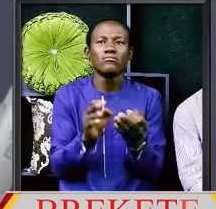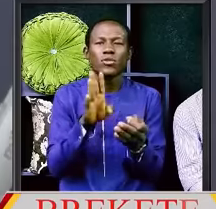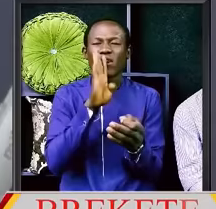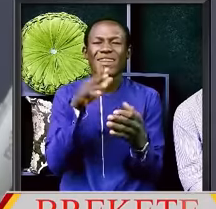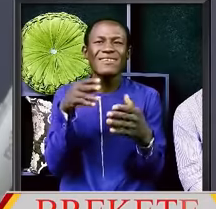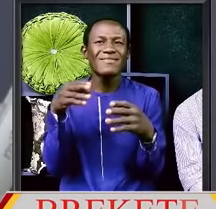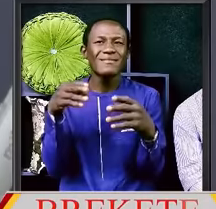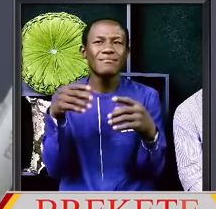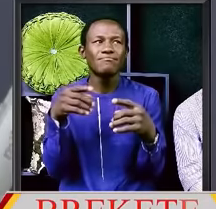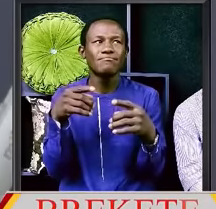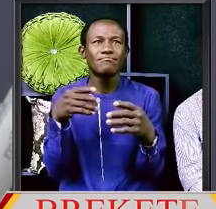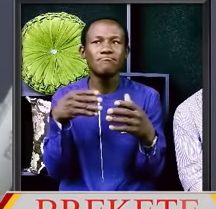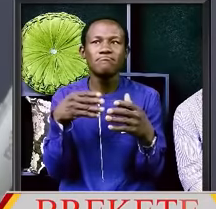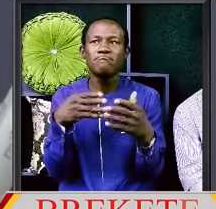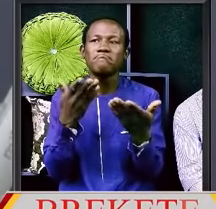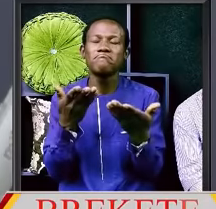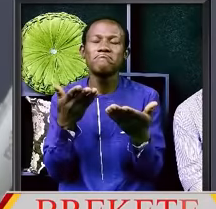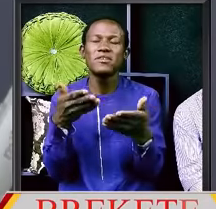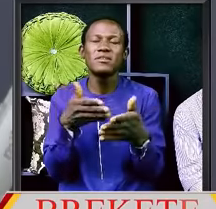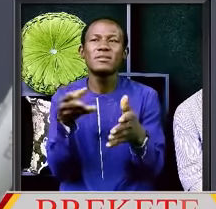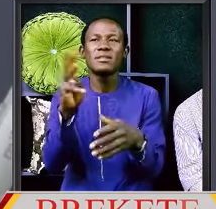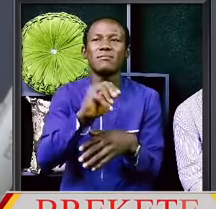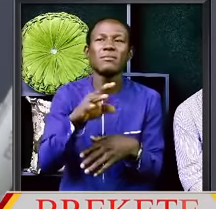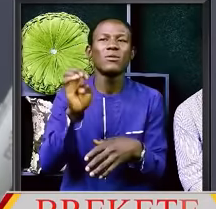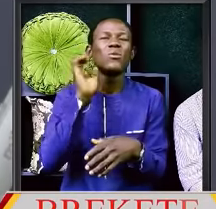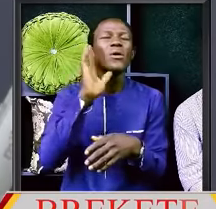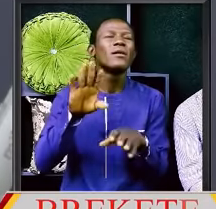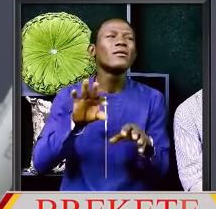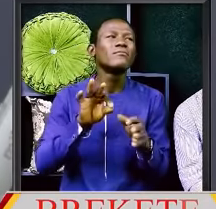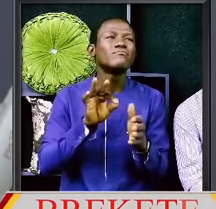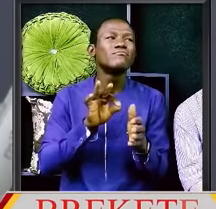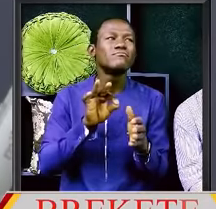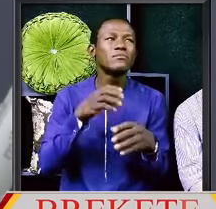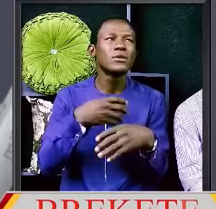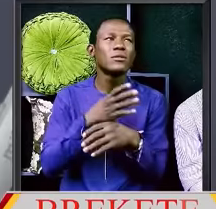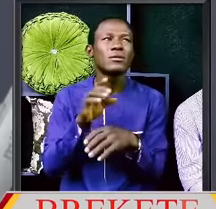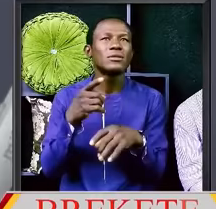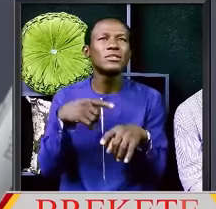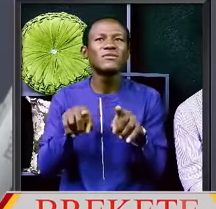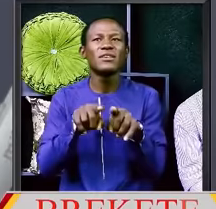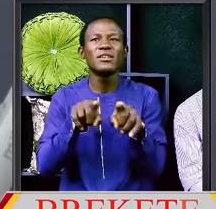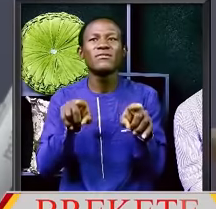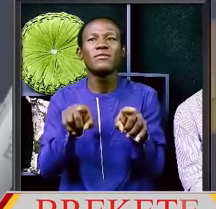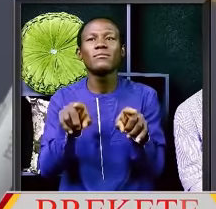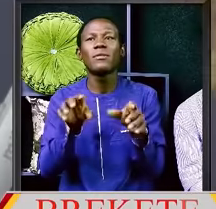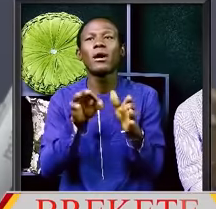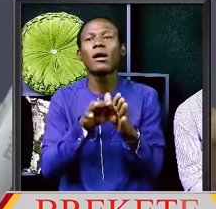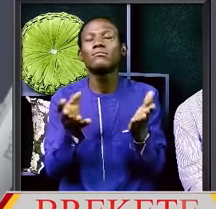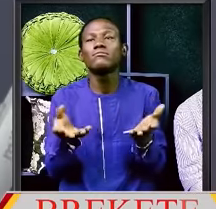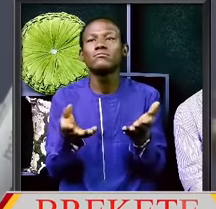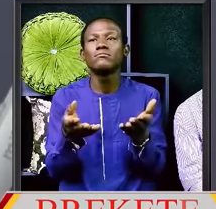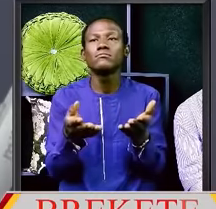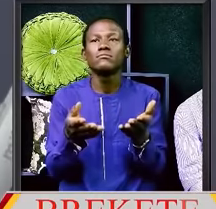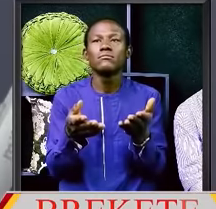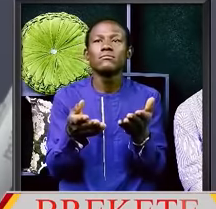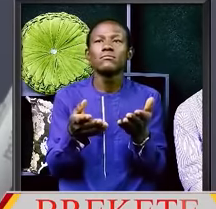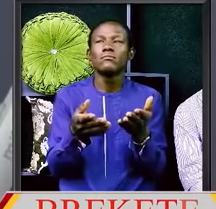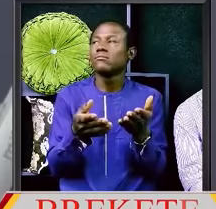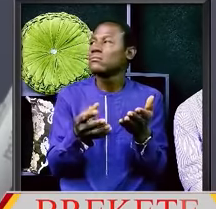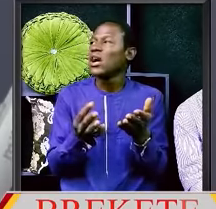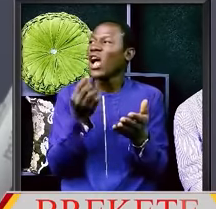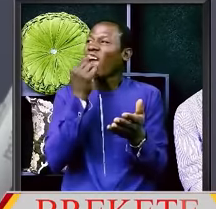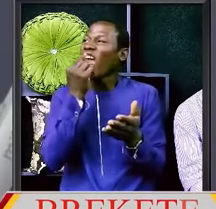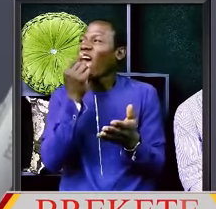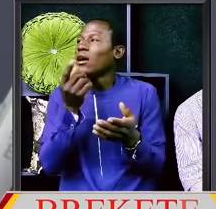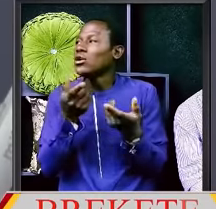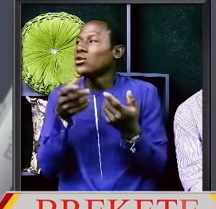when I use the thing where we extract yesterday. Now see, they don't plan them, but I be